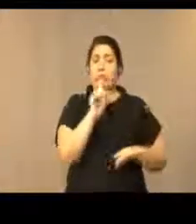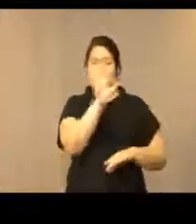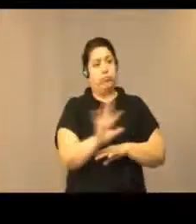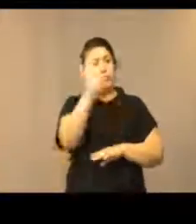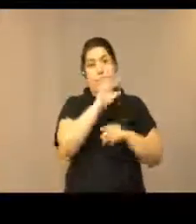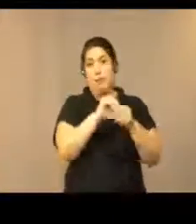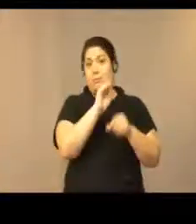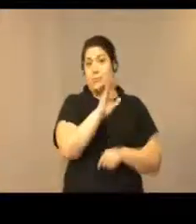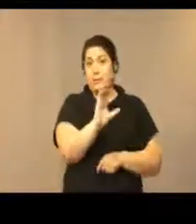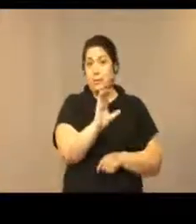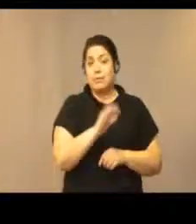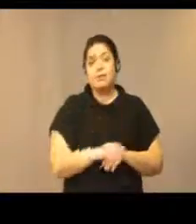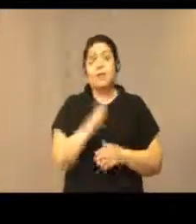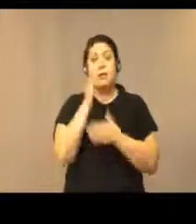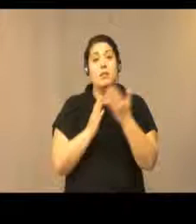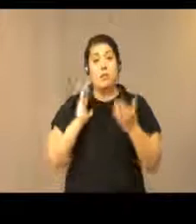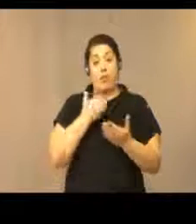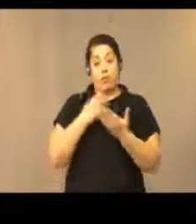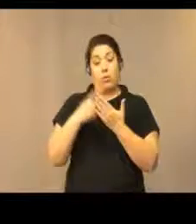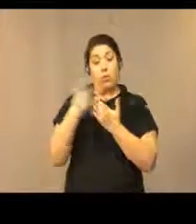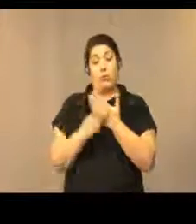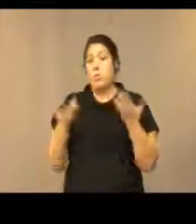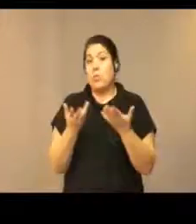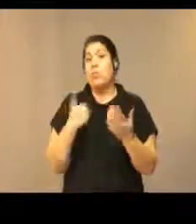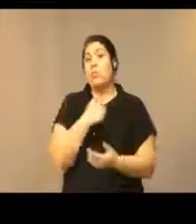Just a brief overview of some of the programs that we offer.